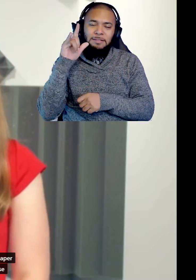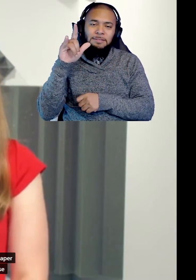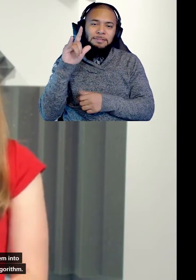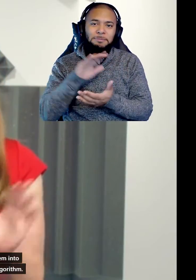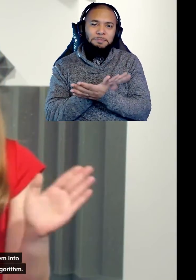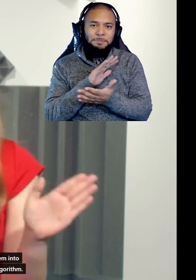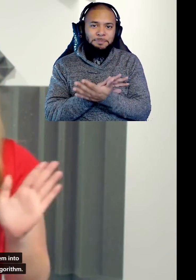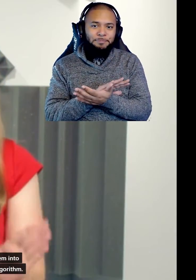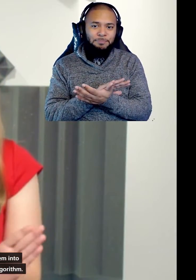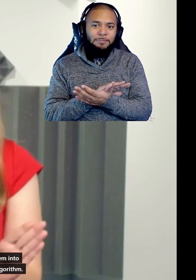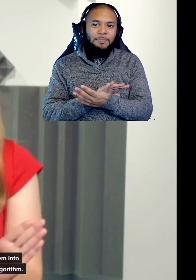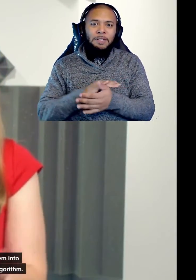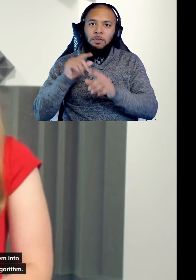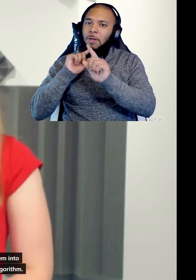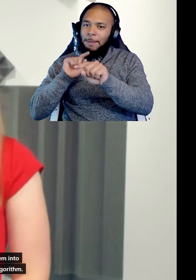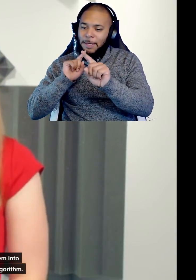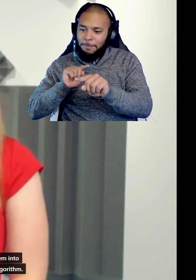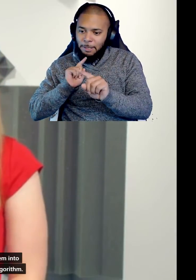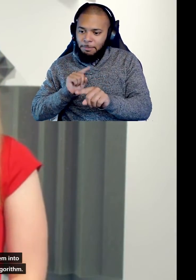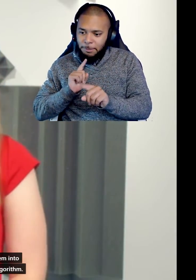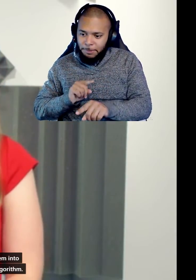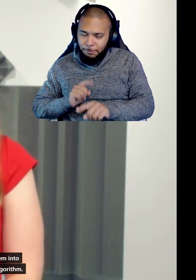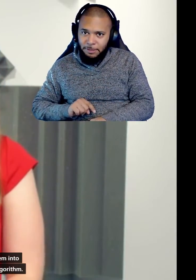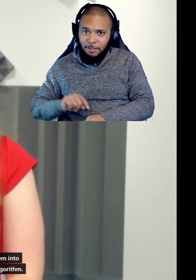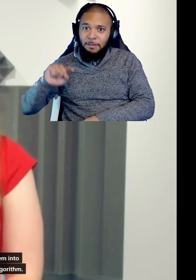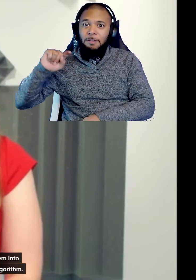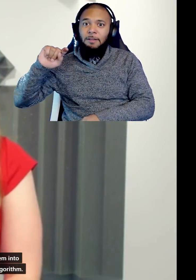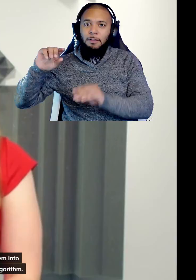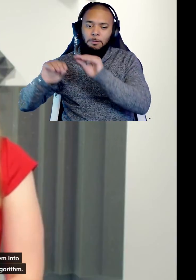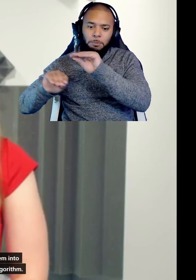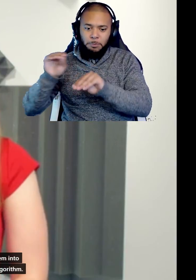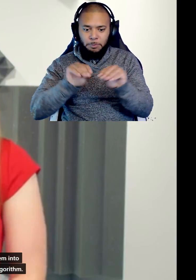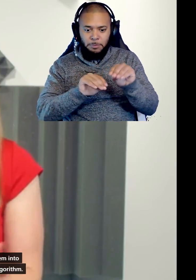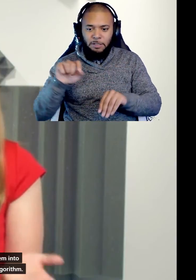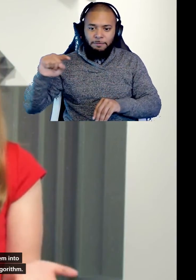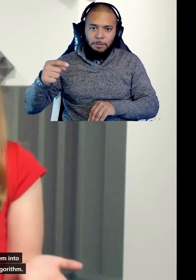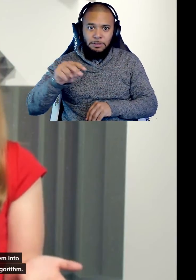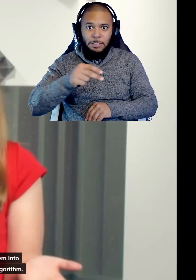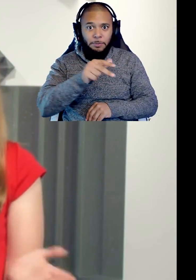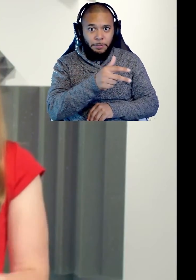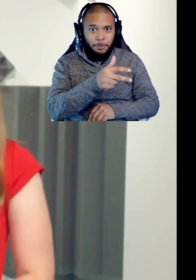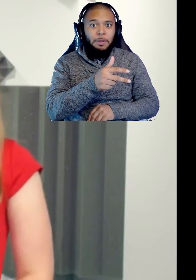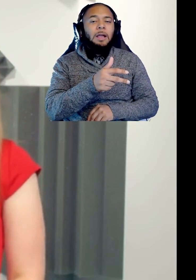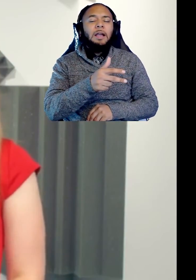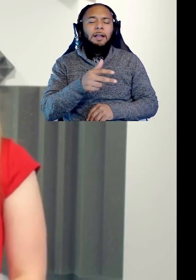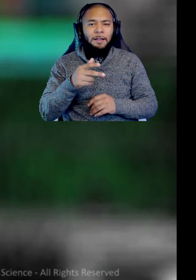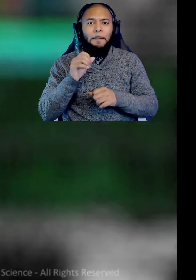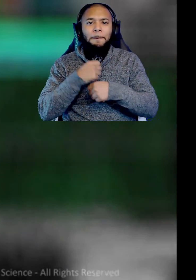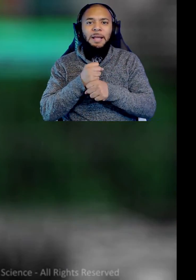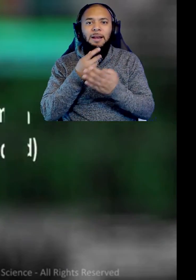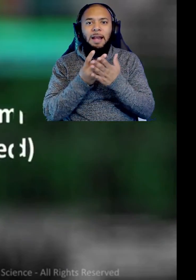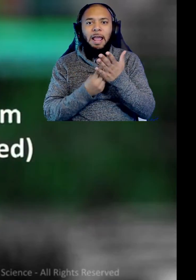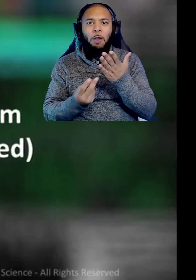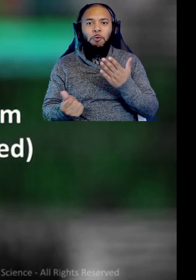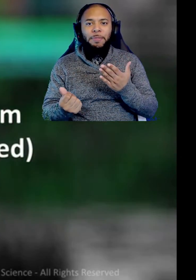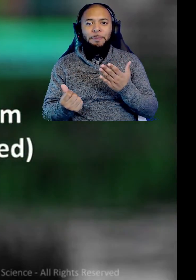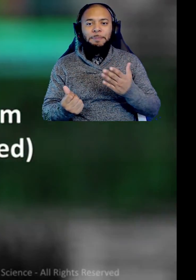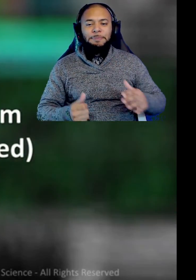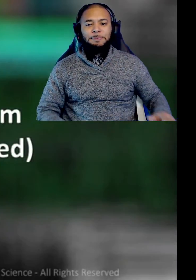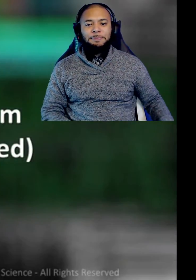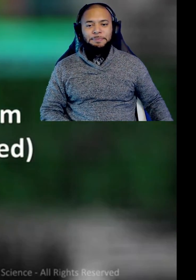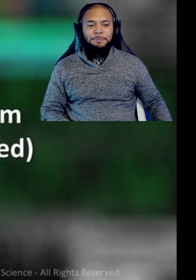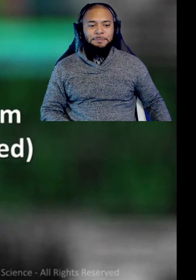taking all of those individual commands, putting them into sequential order, and making an algorithm.